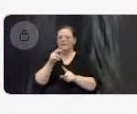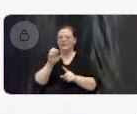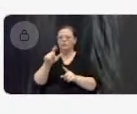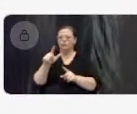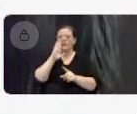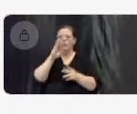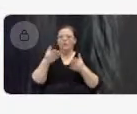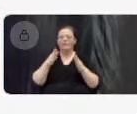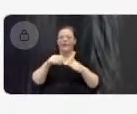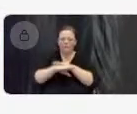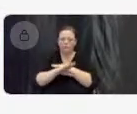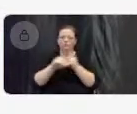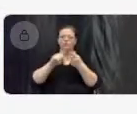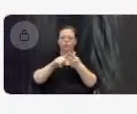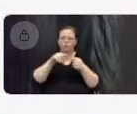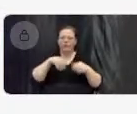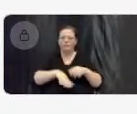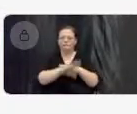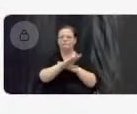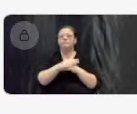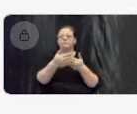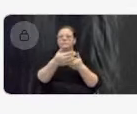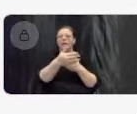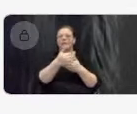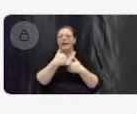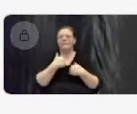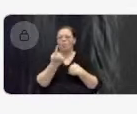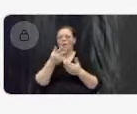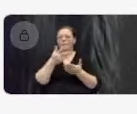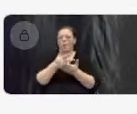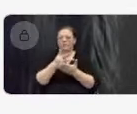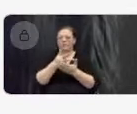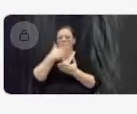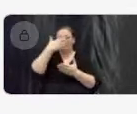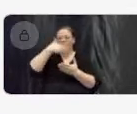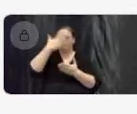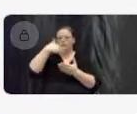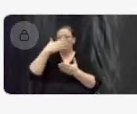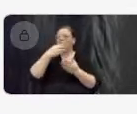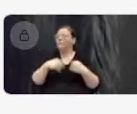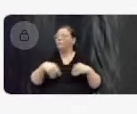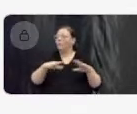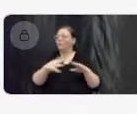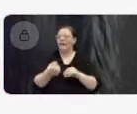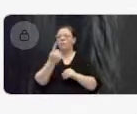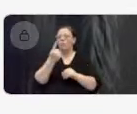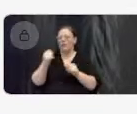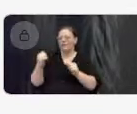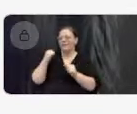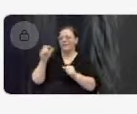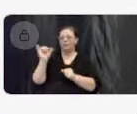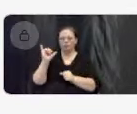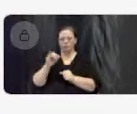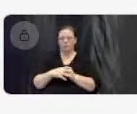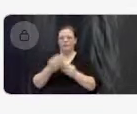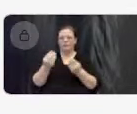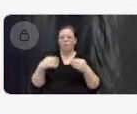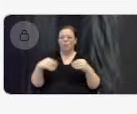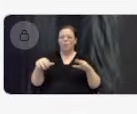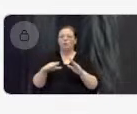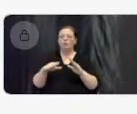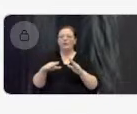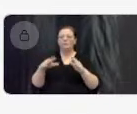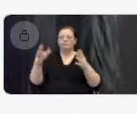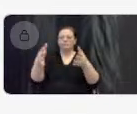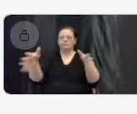allows entrance to the unit. The unit has one parking spot in front of the property and one in the rear. The property is primarily